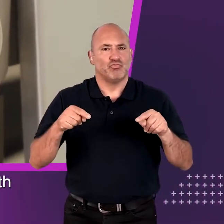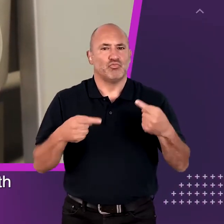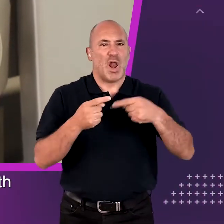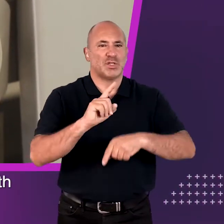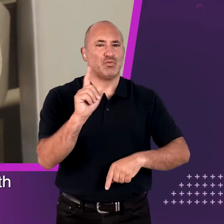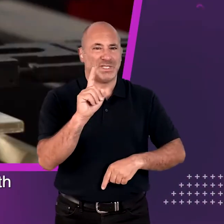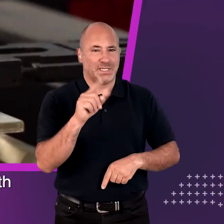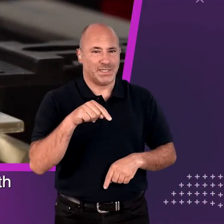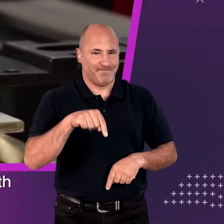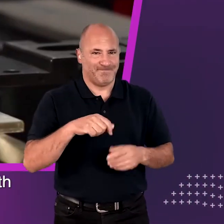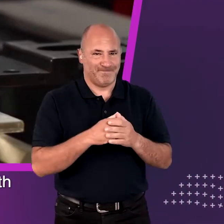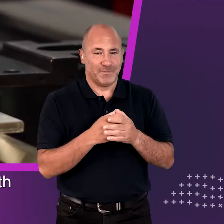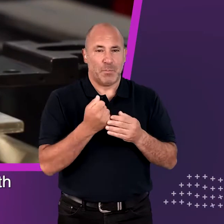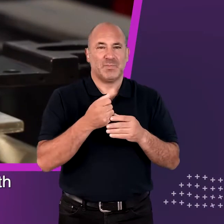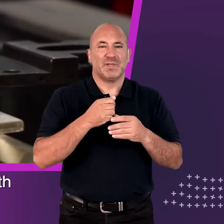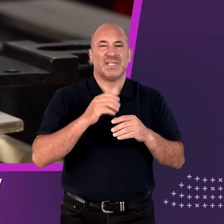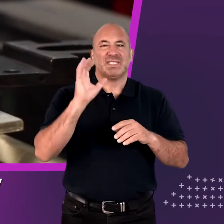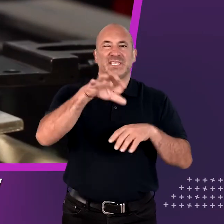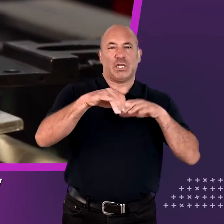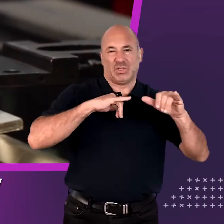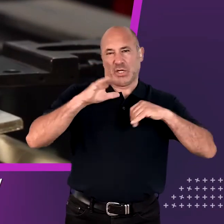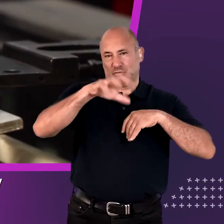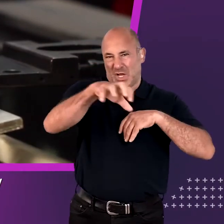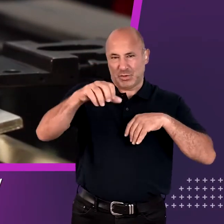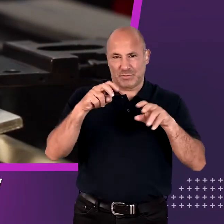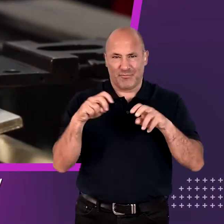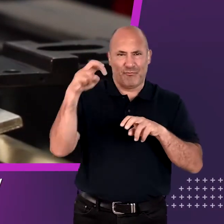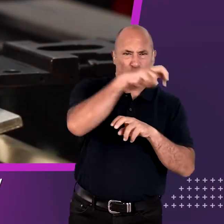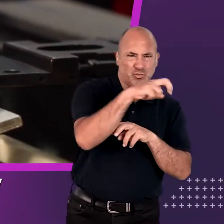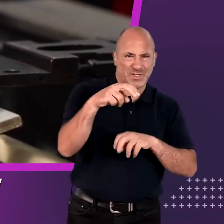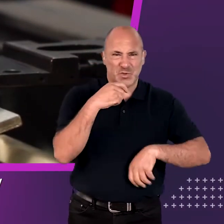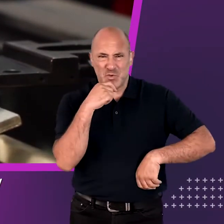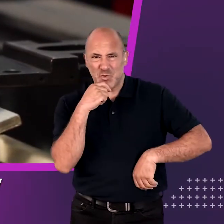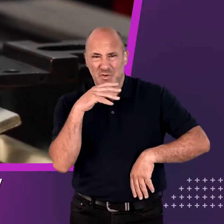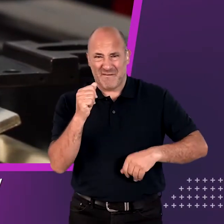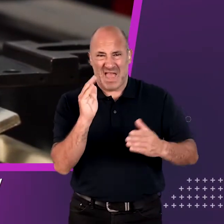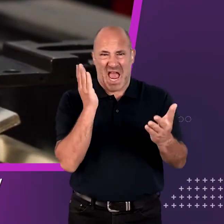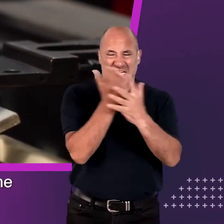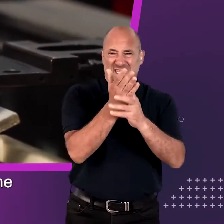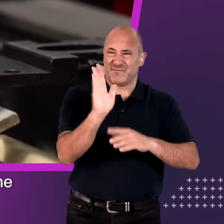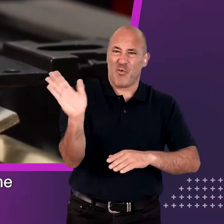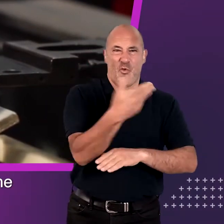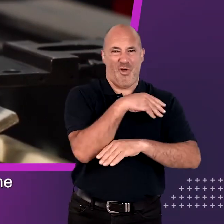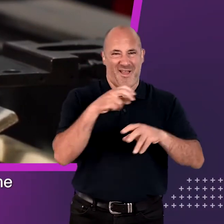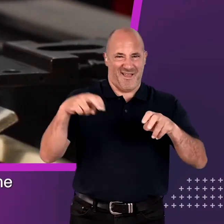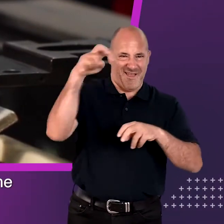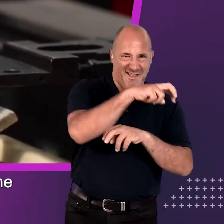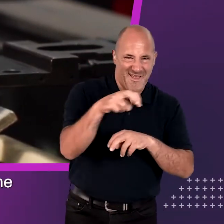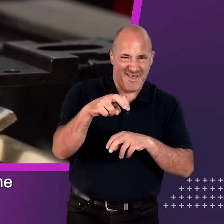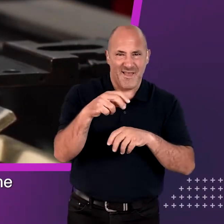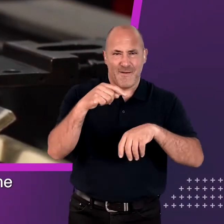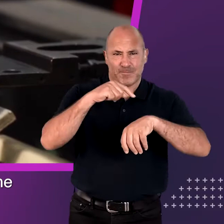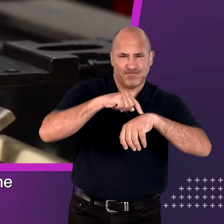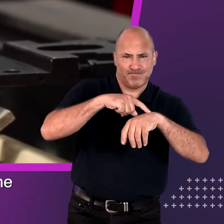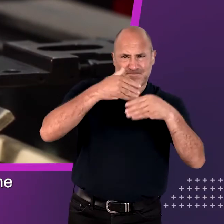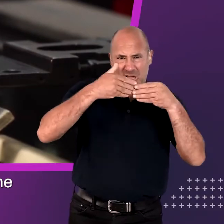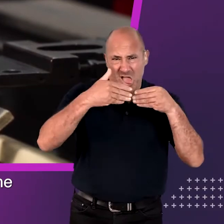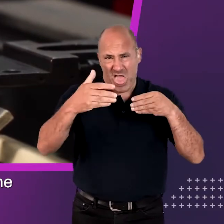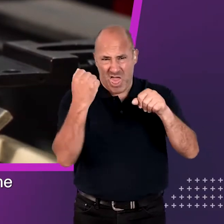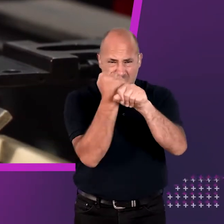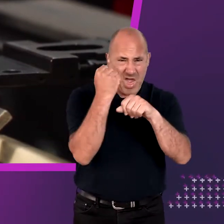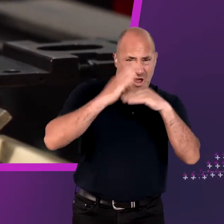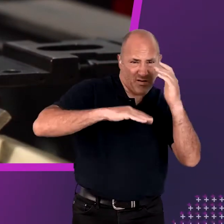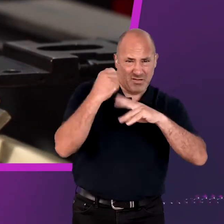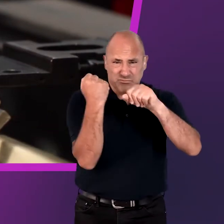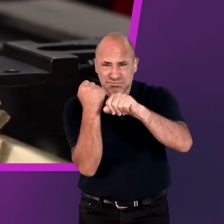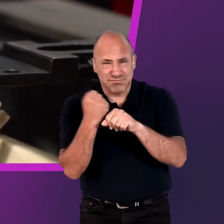The challenge that we have with this project is around station footbridges. So usually we use an access for all footbridge, and the timescales